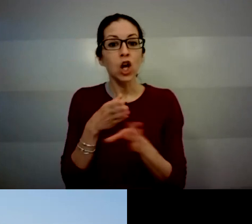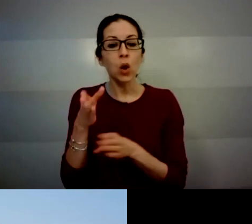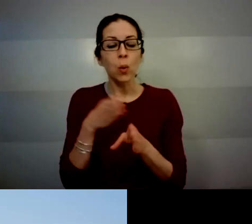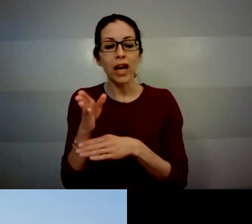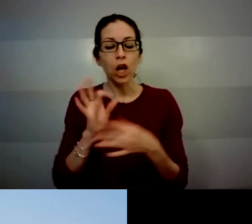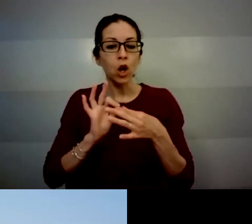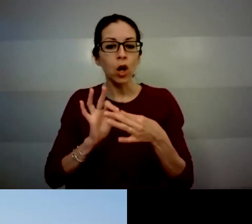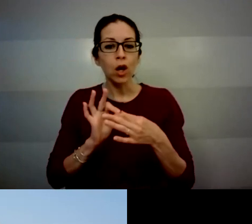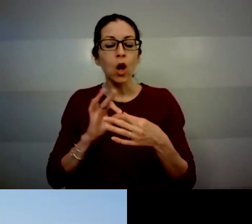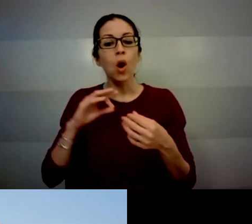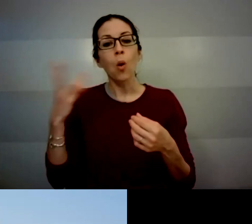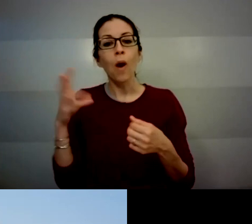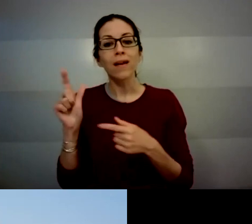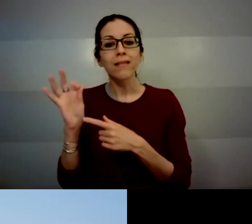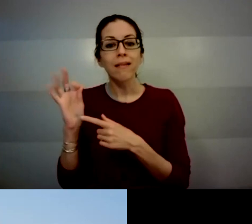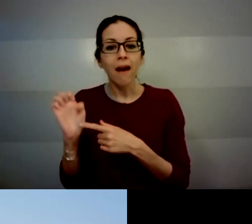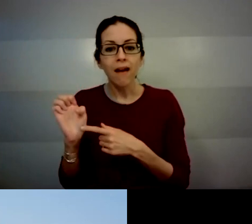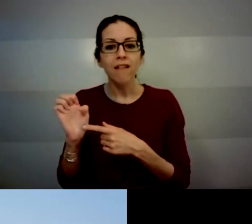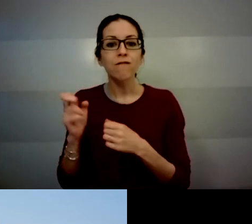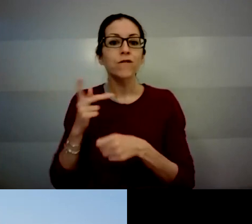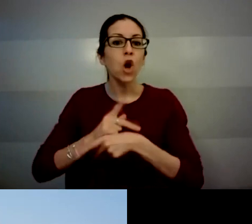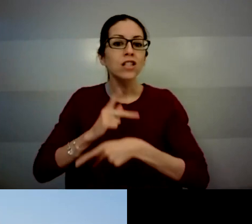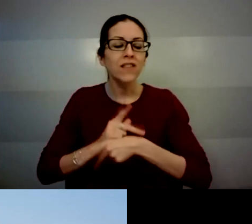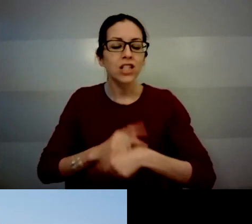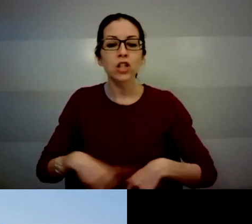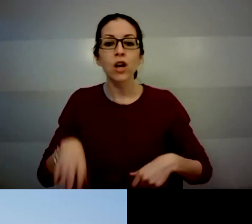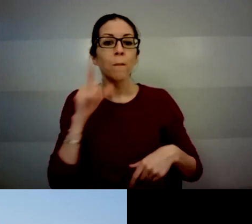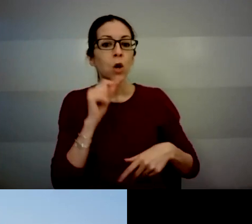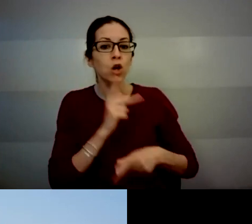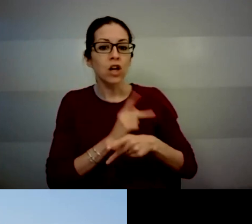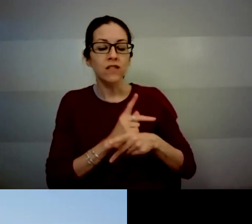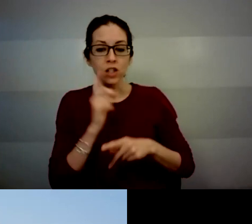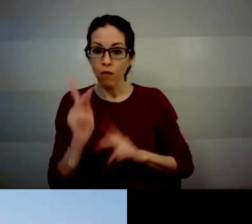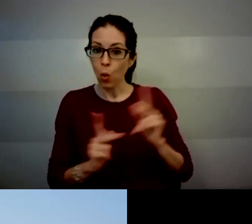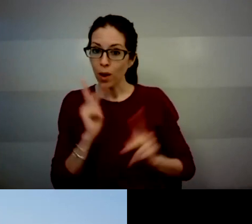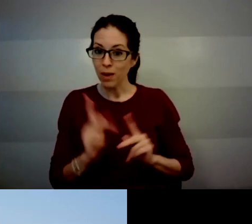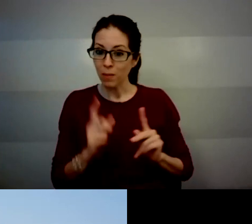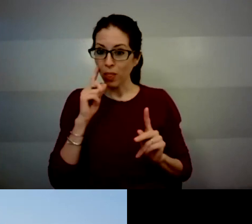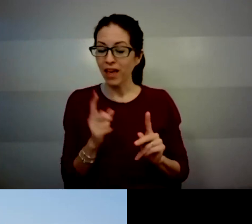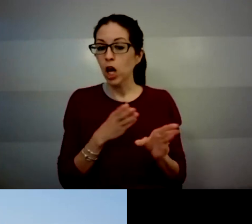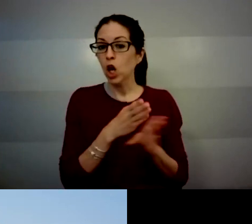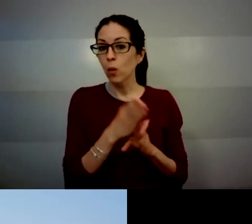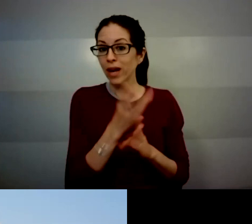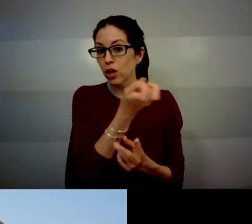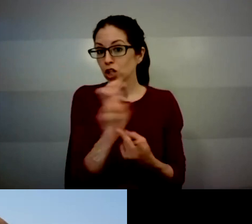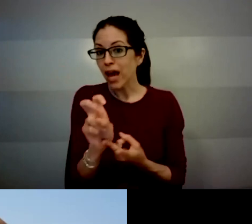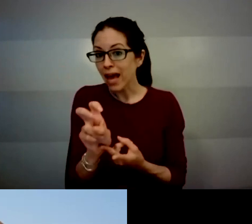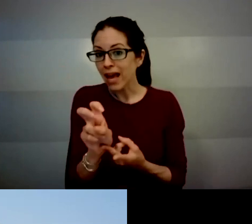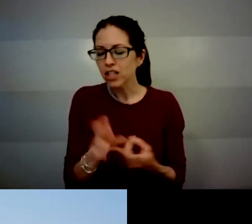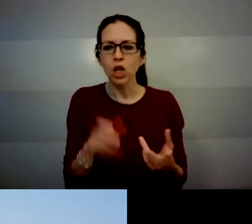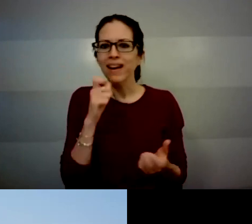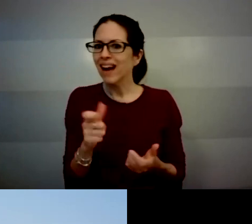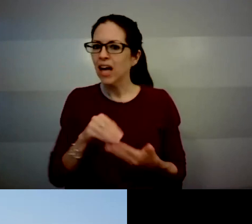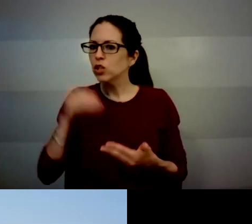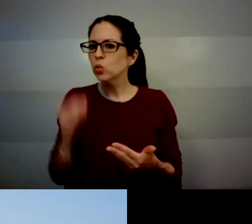wildlife conservation or bird conservation for folks who are maybe thinking of a career change? So maybe not students, but